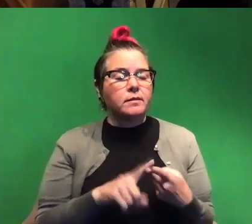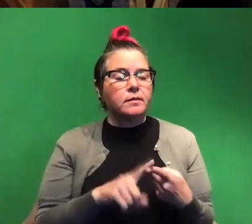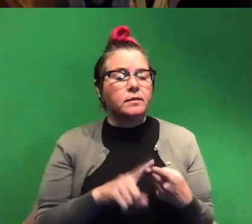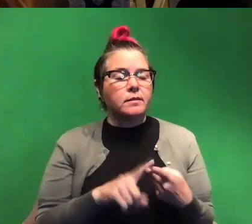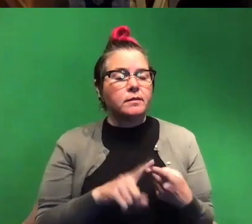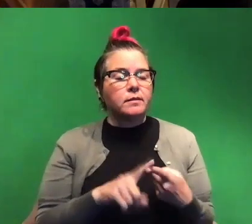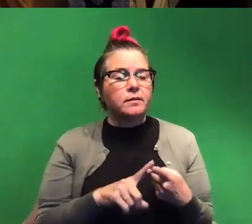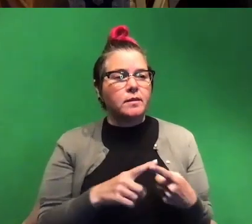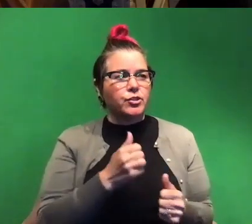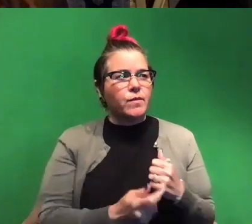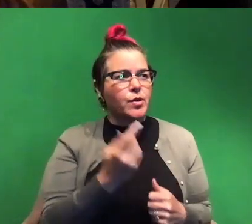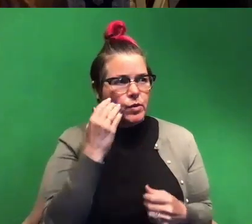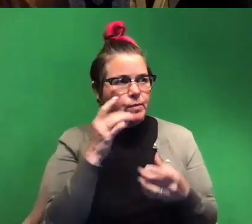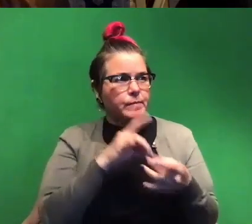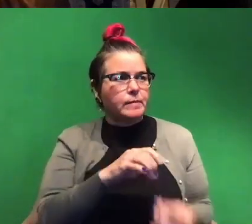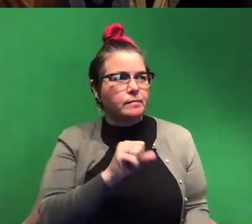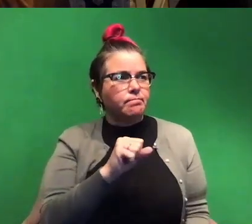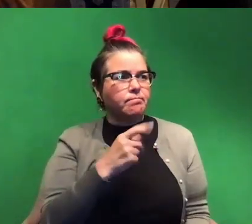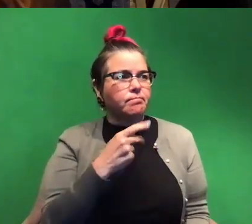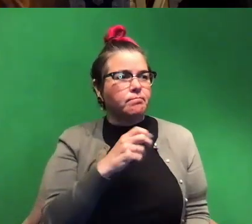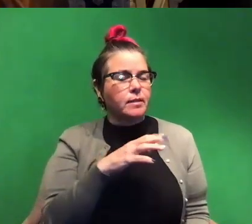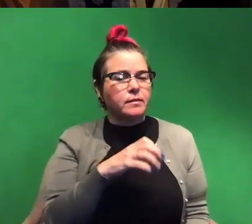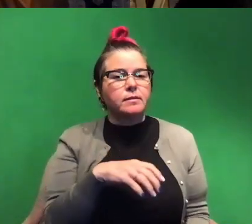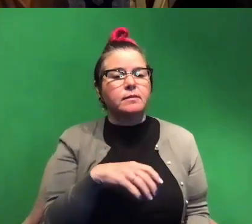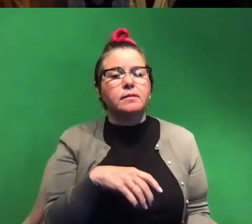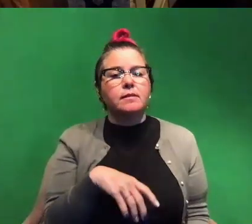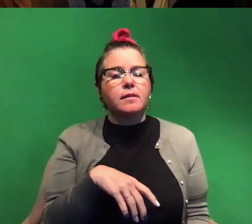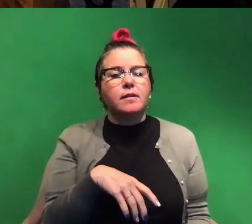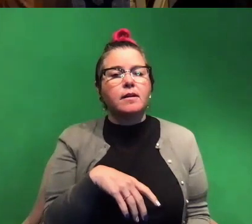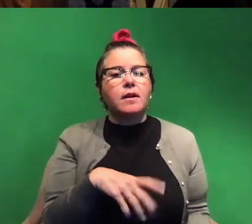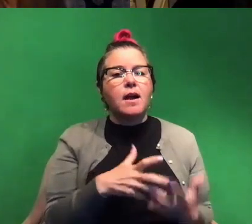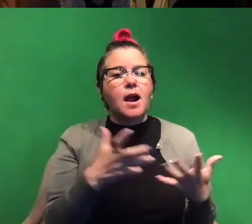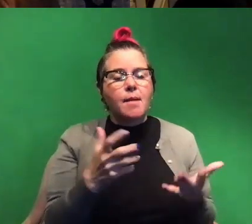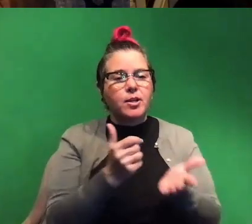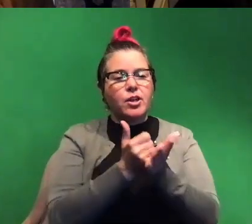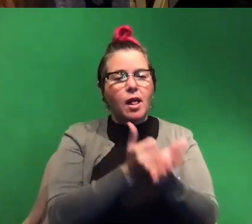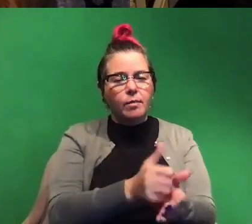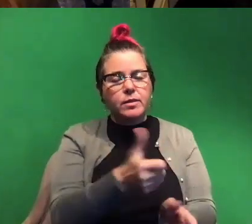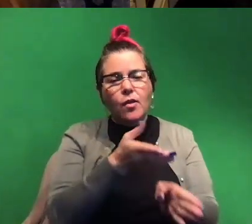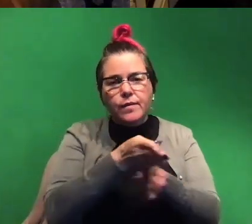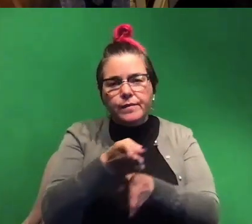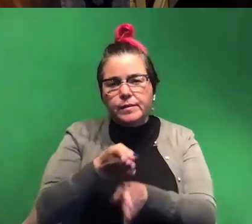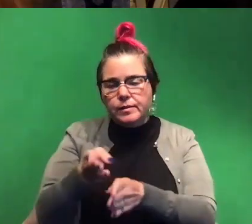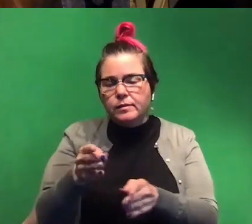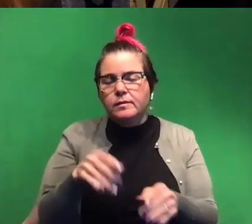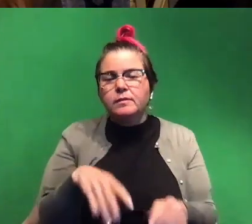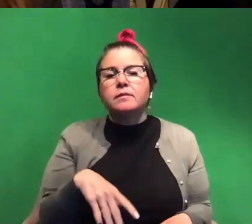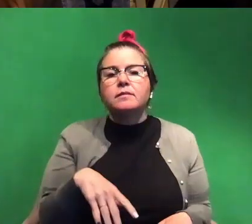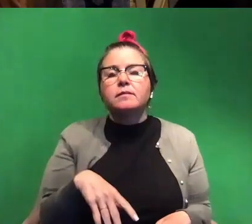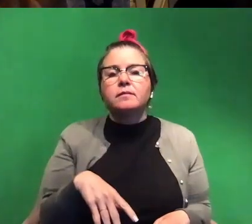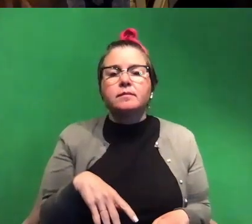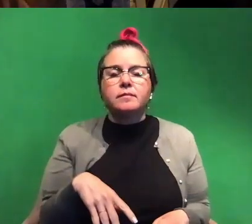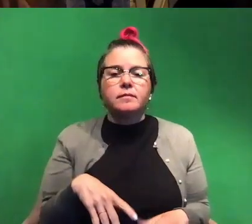everyone knew about space is how much it helps other fields as well. There's a lot